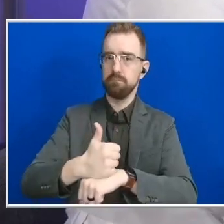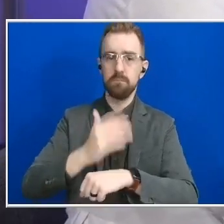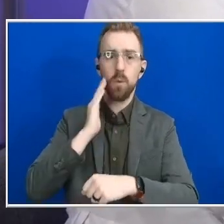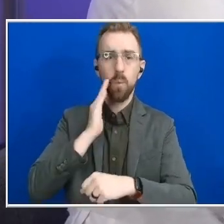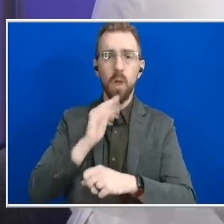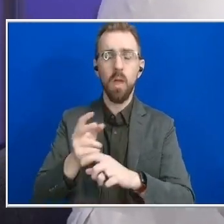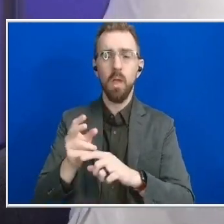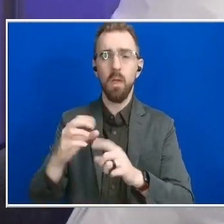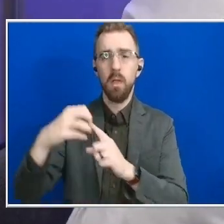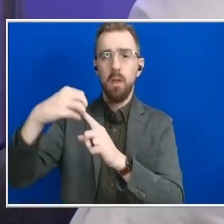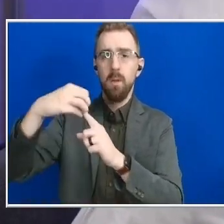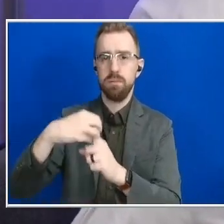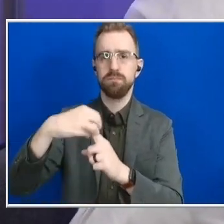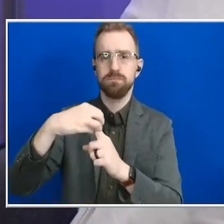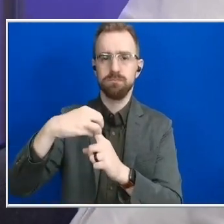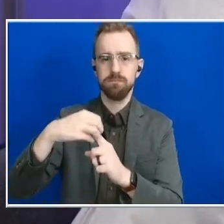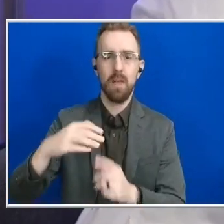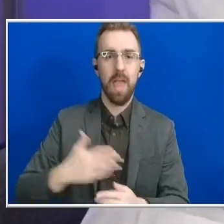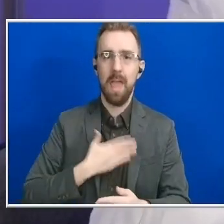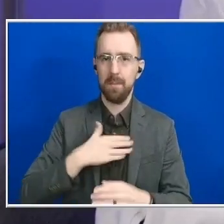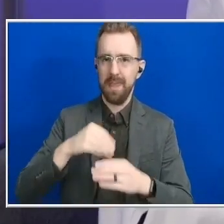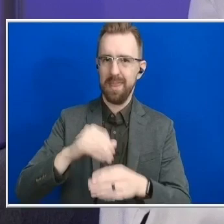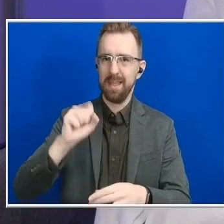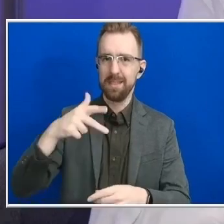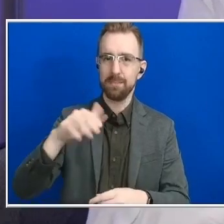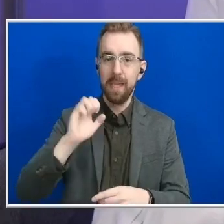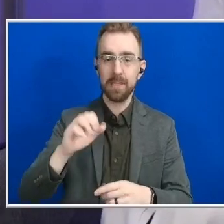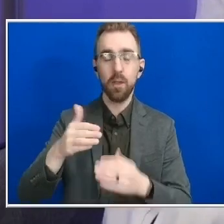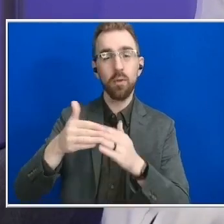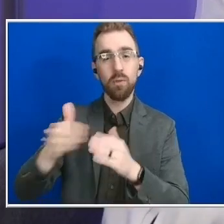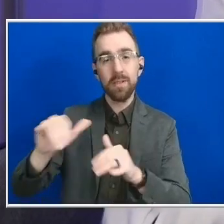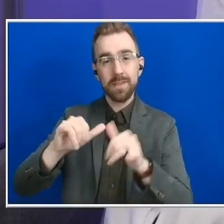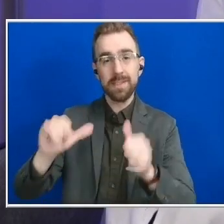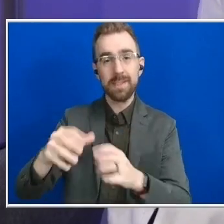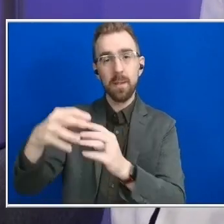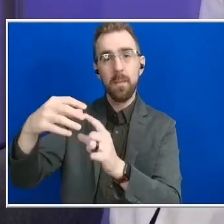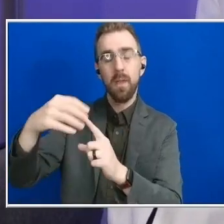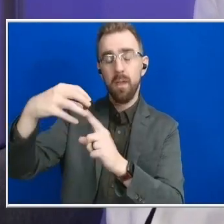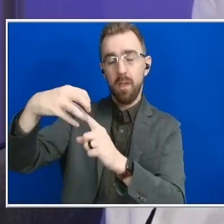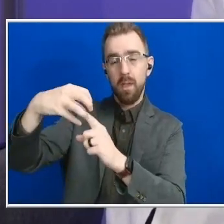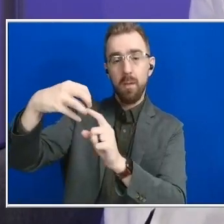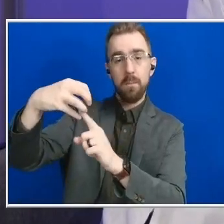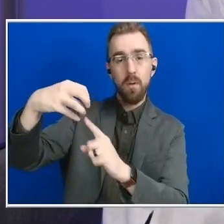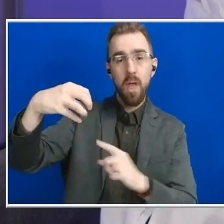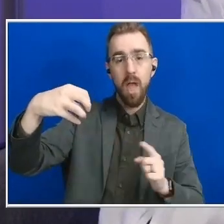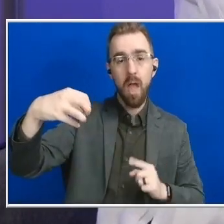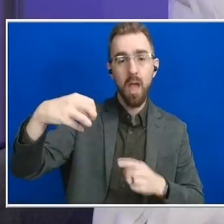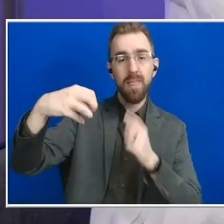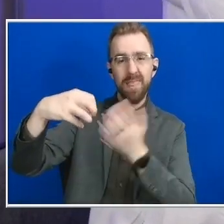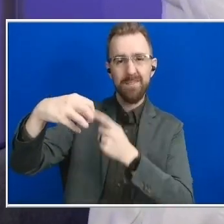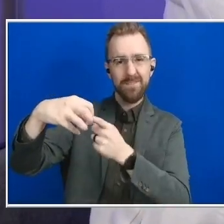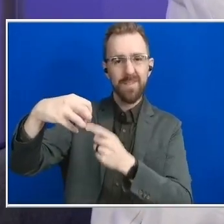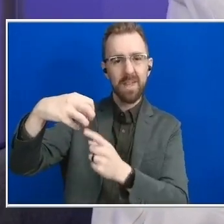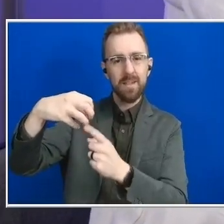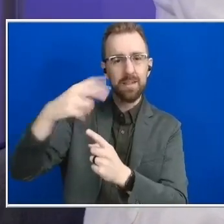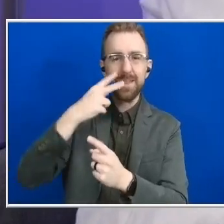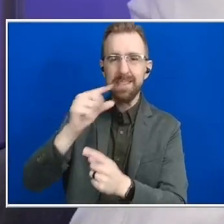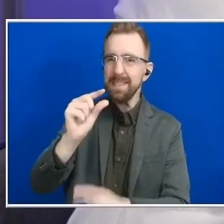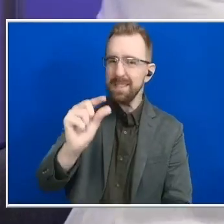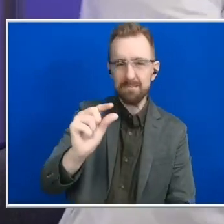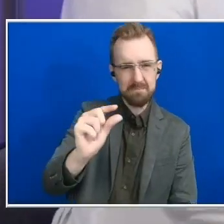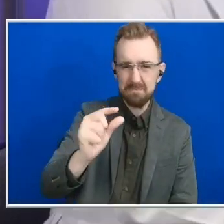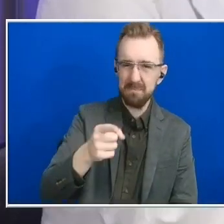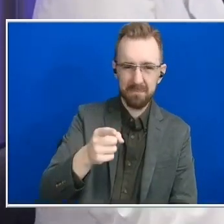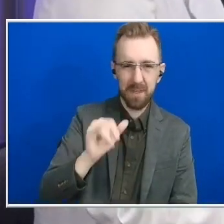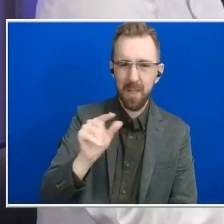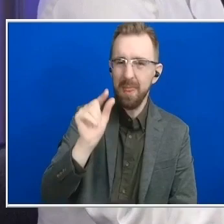that space. And then you retract the rest of the system out, leaving only this small thing, of which we can only see those little tiny